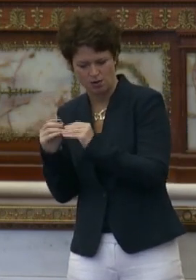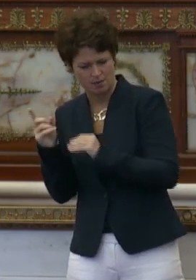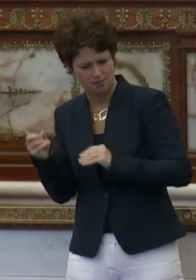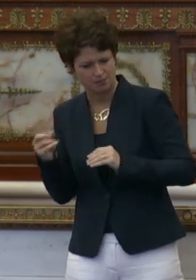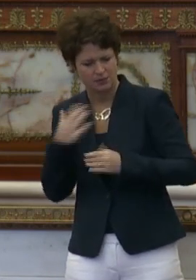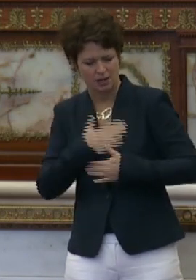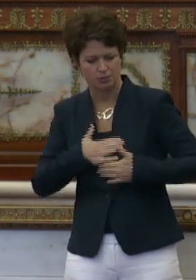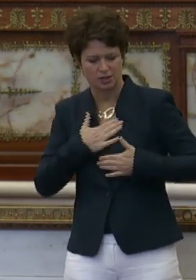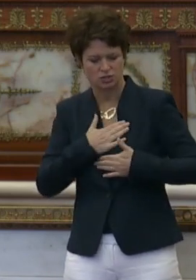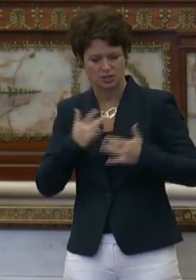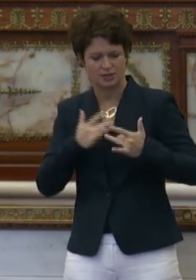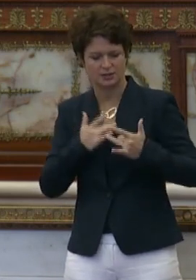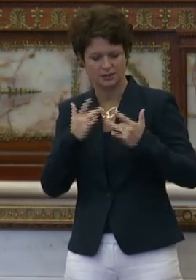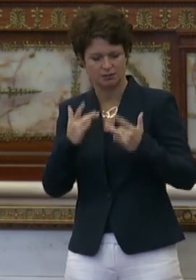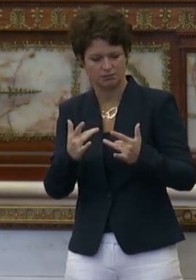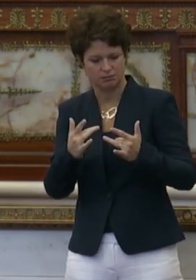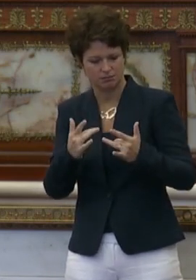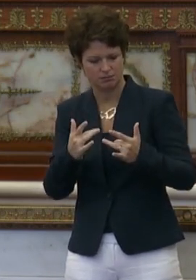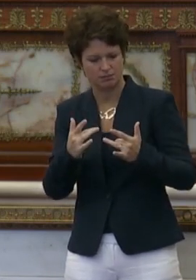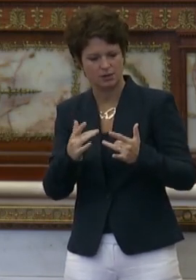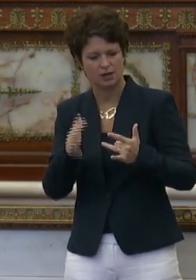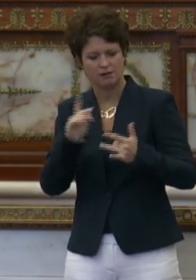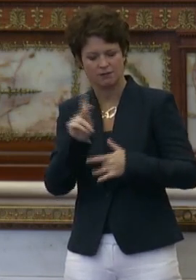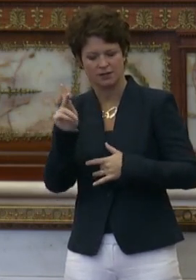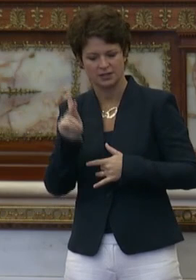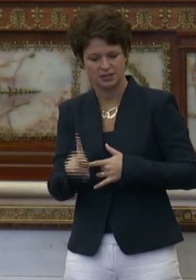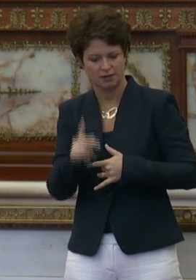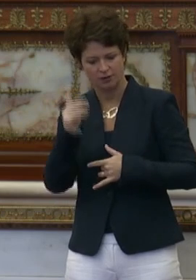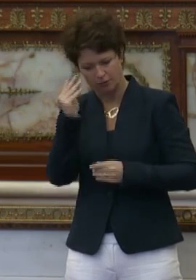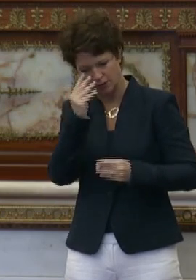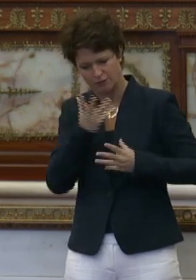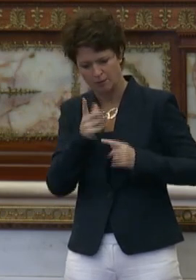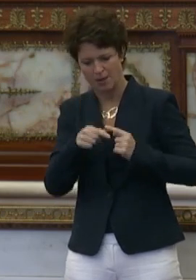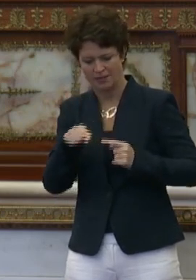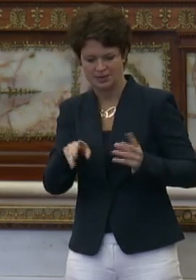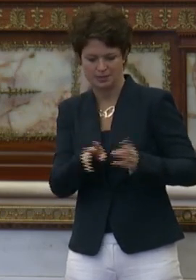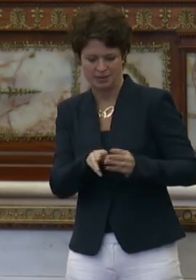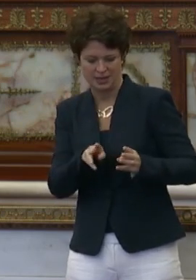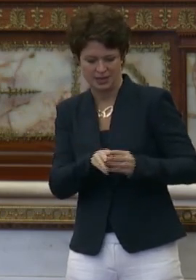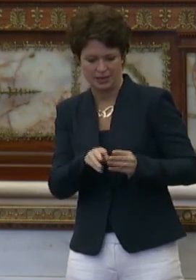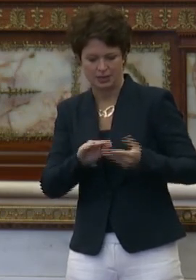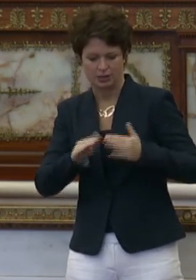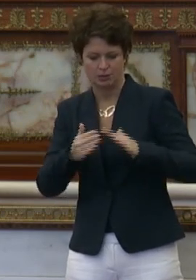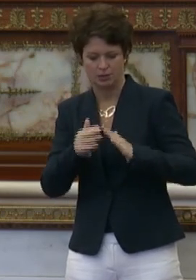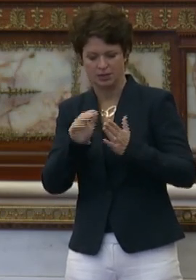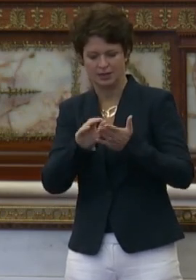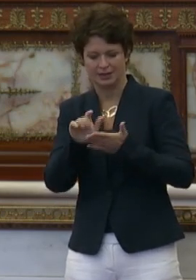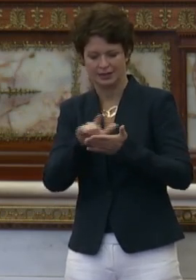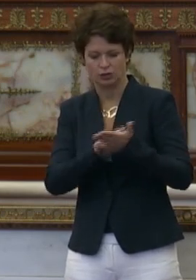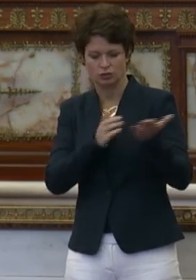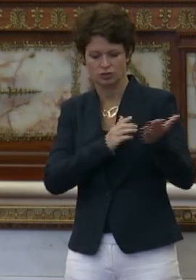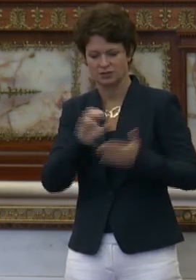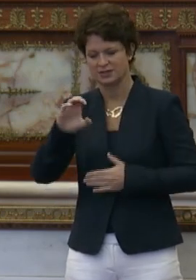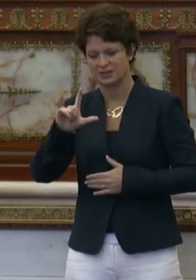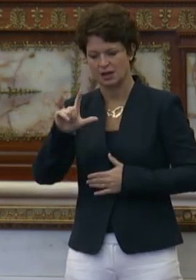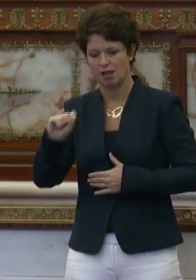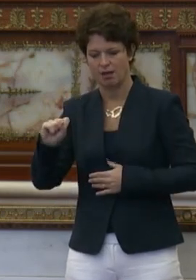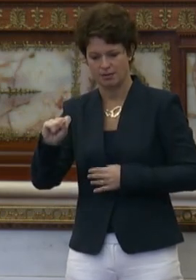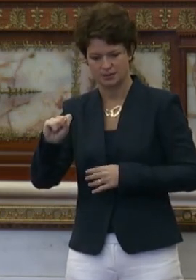I appreciate the Tenants Union of Philadelphia for informing me about this meeting, Community Legal Services.